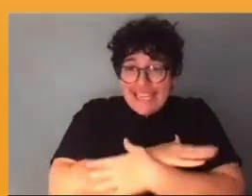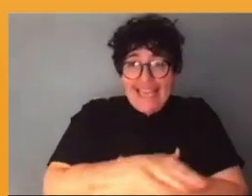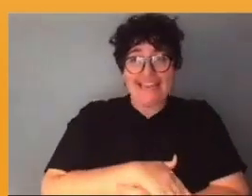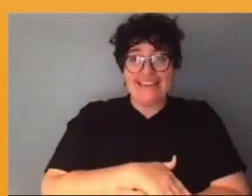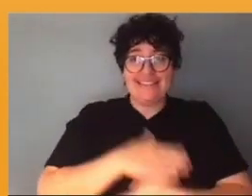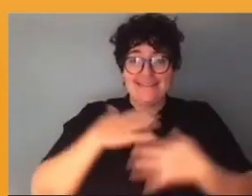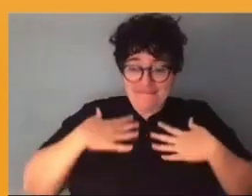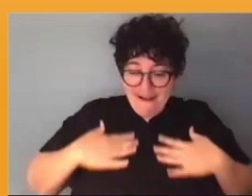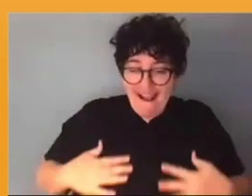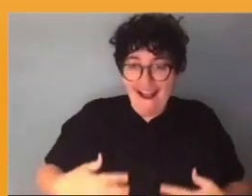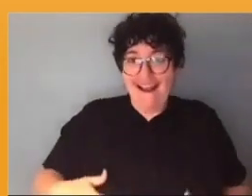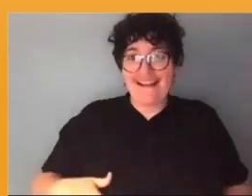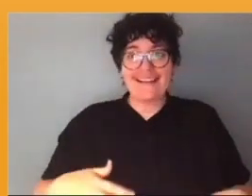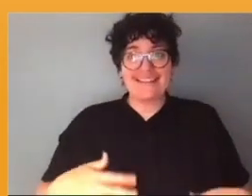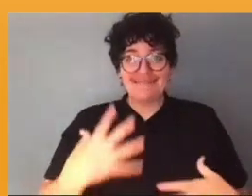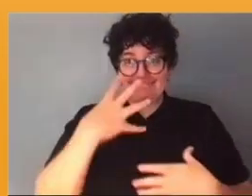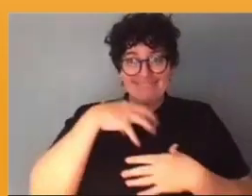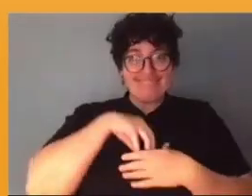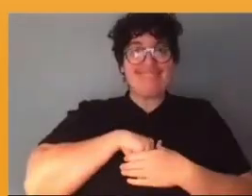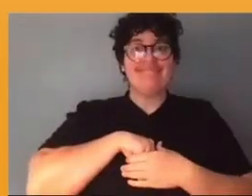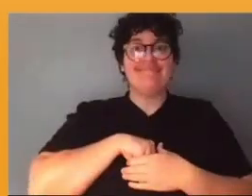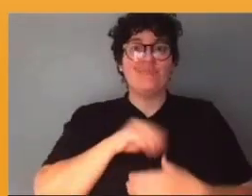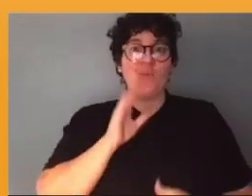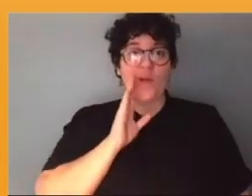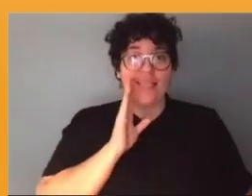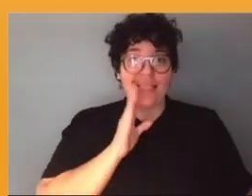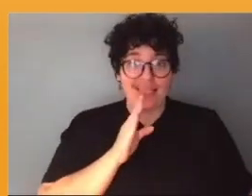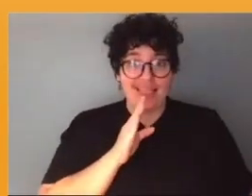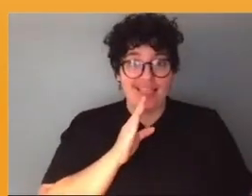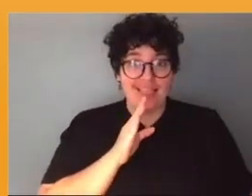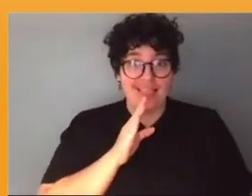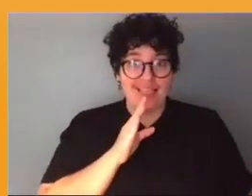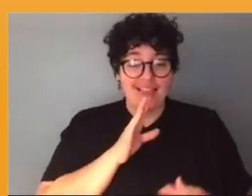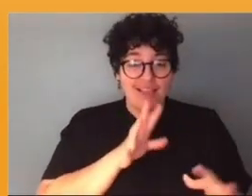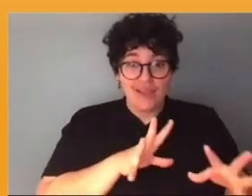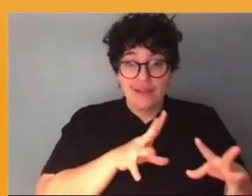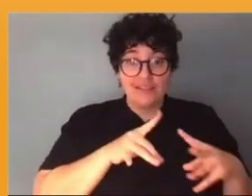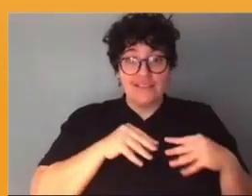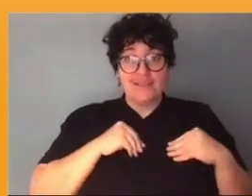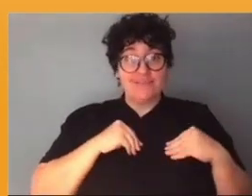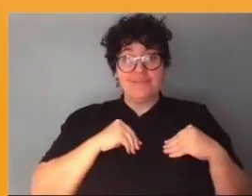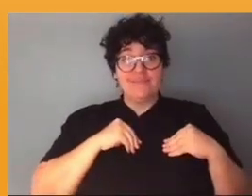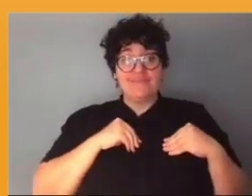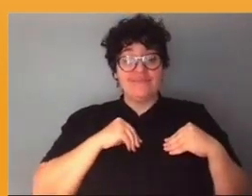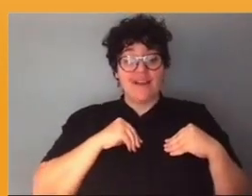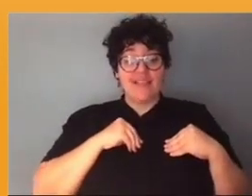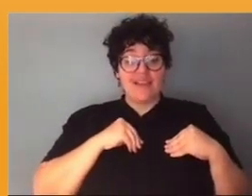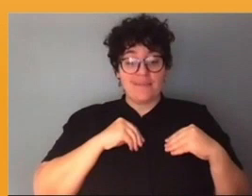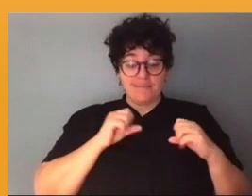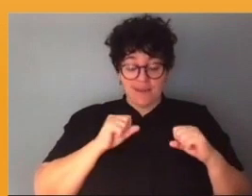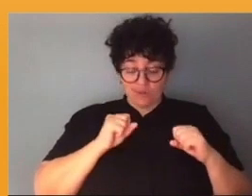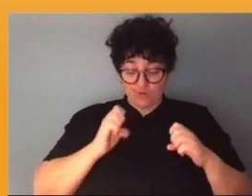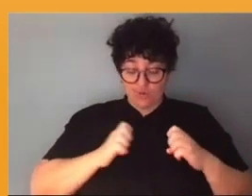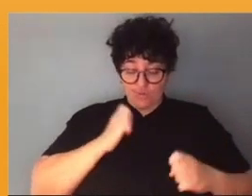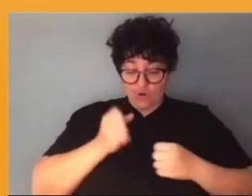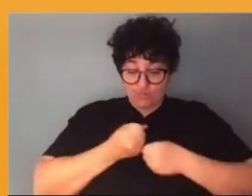ears, through your skins, and then that will help you bring that inner emotion